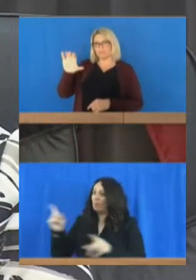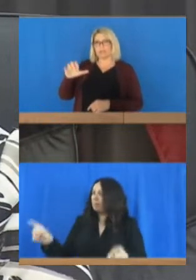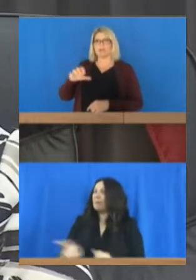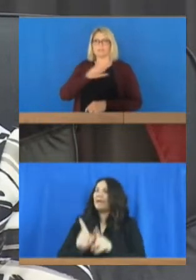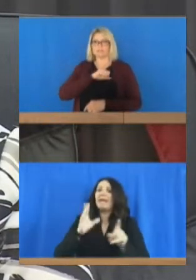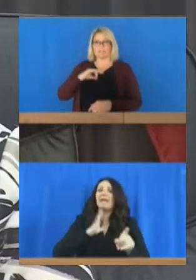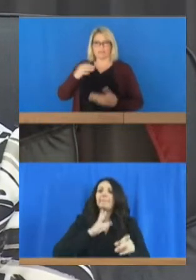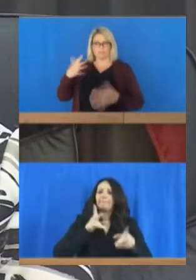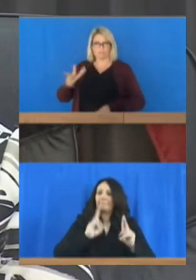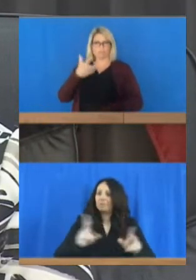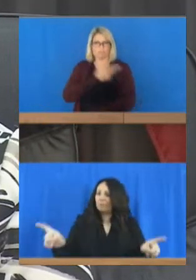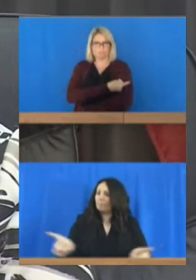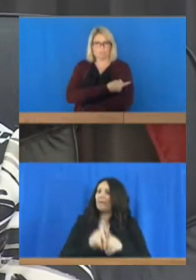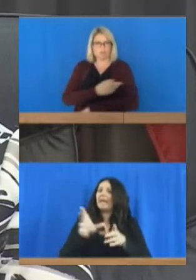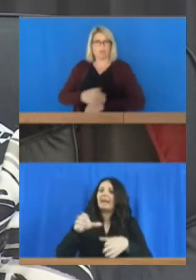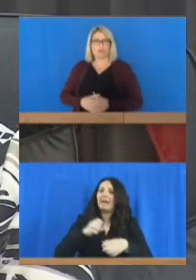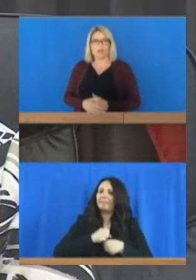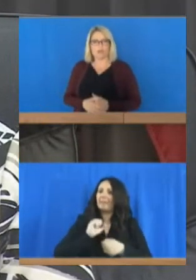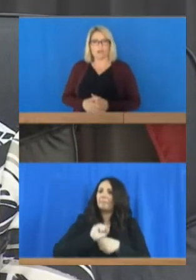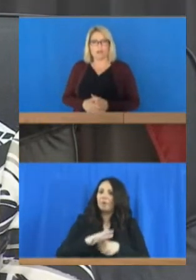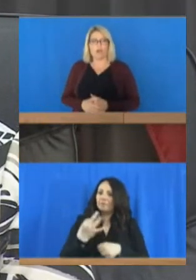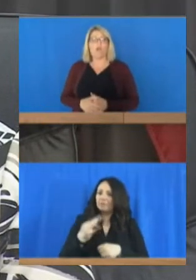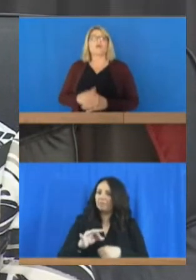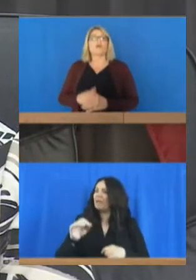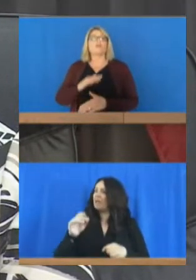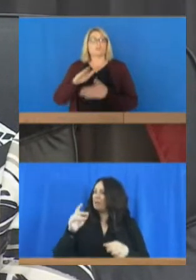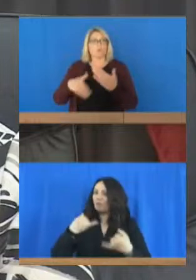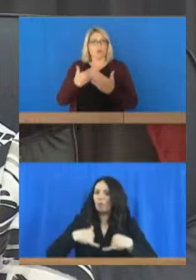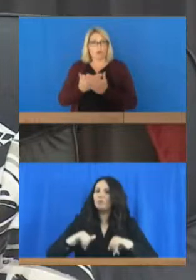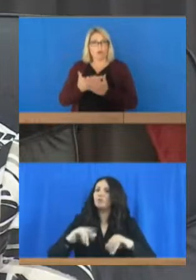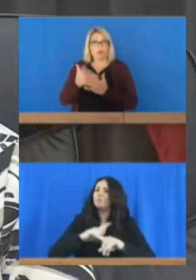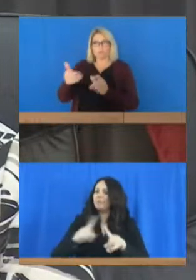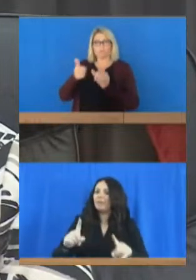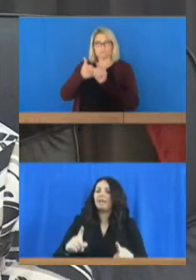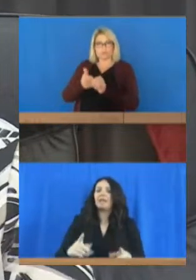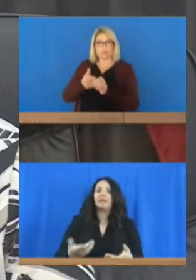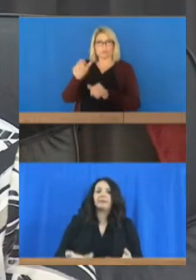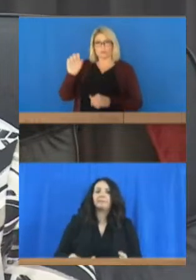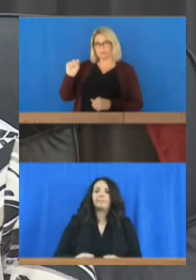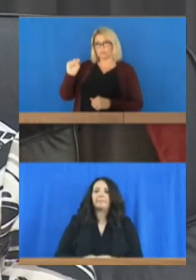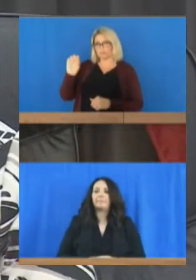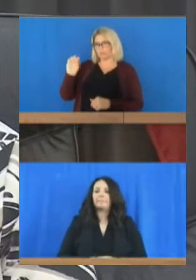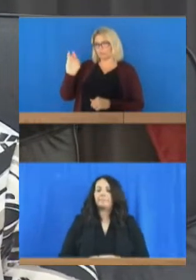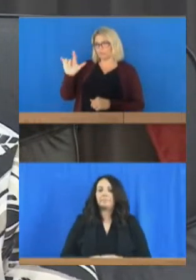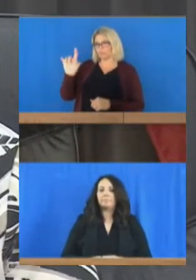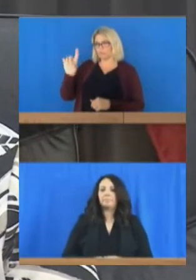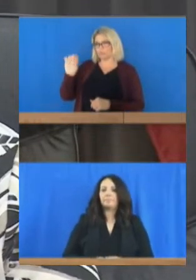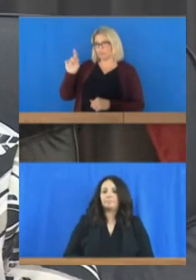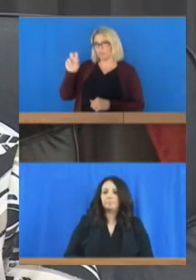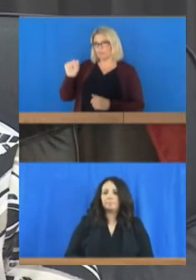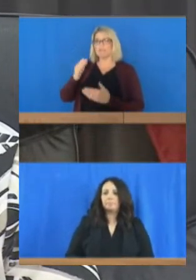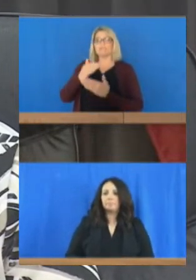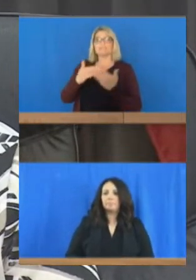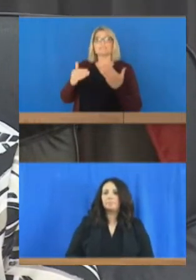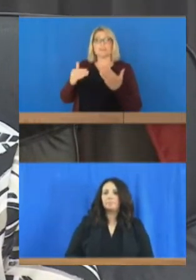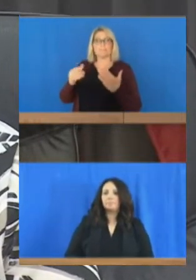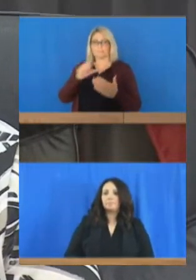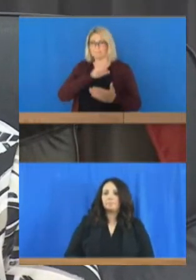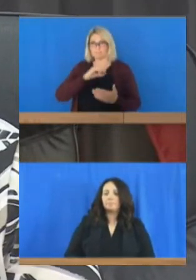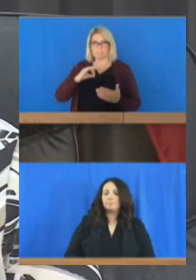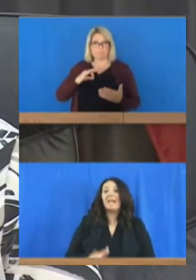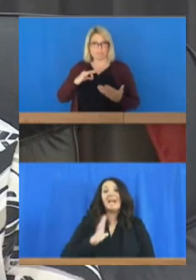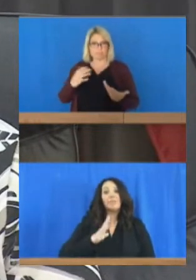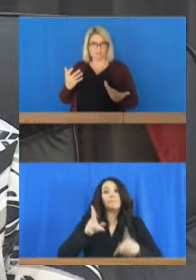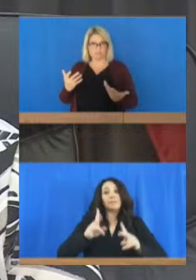any setting ideally should be vaccinated with 2 doses as soon as that's possible, to be vaccinated with both